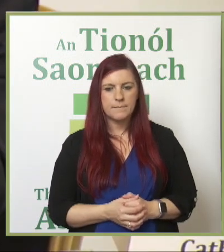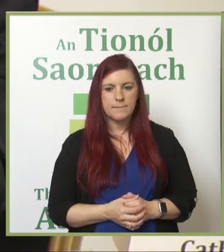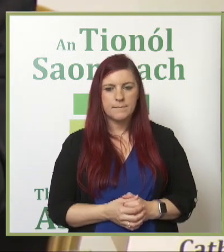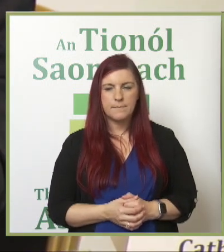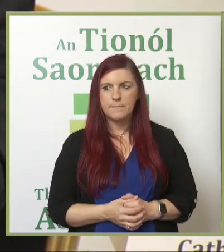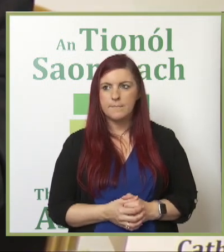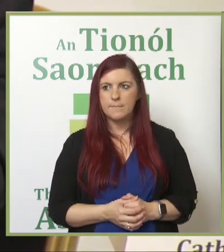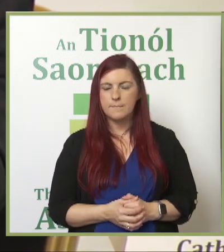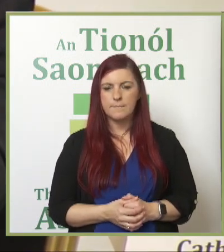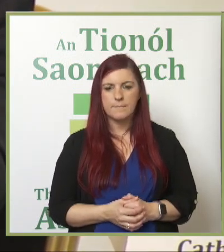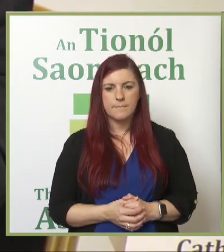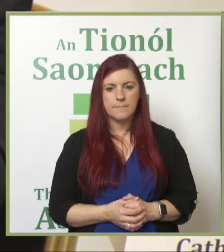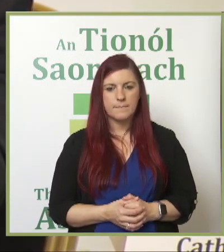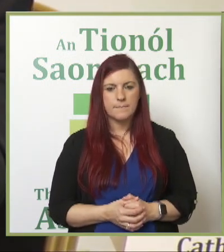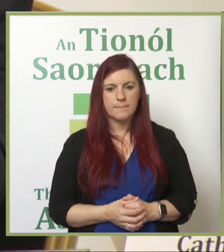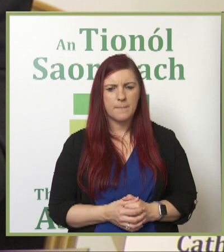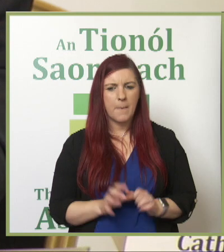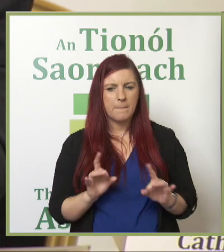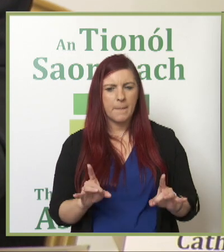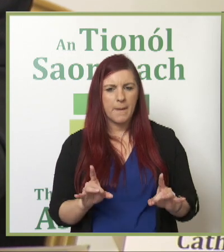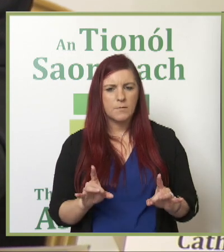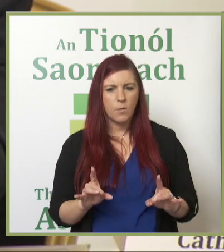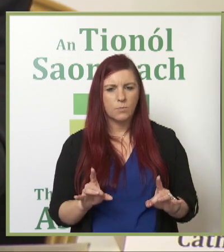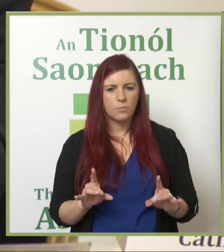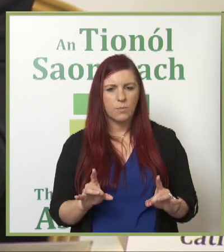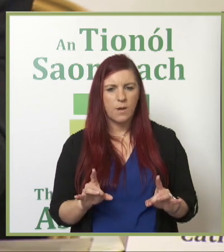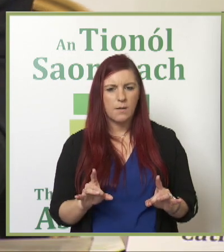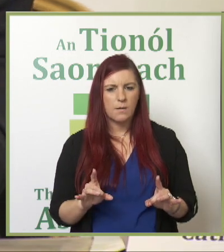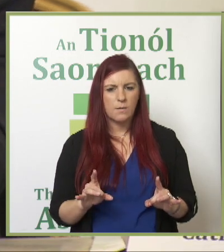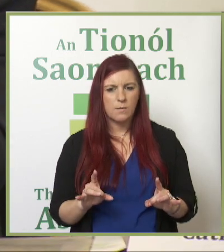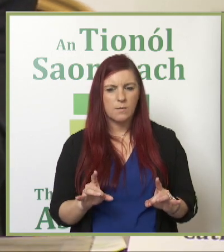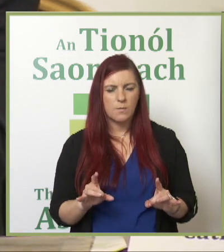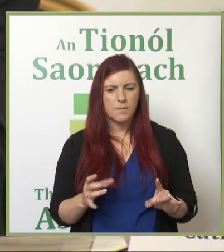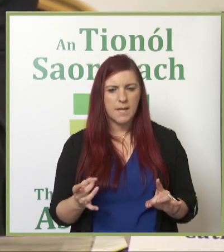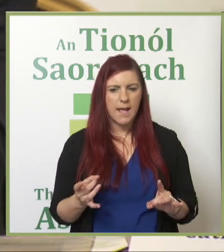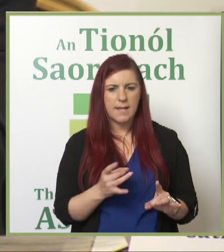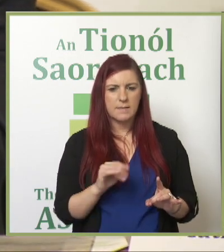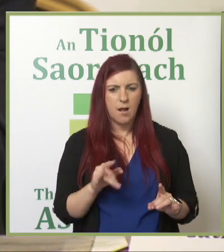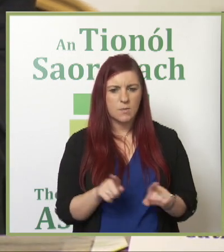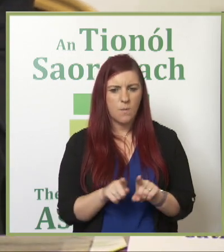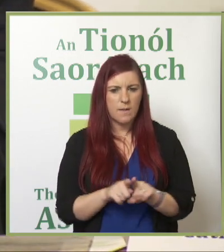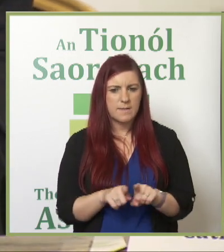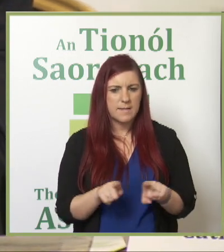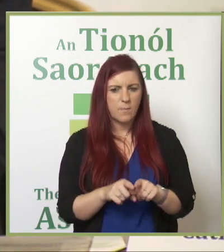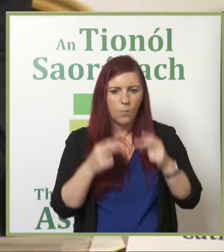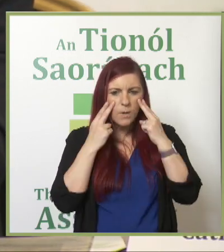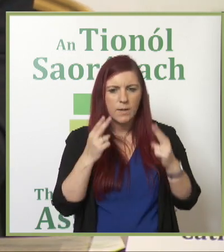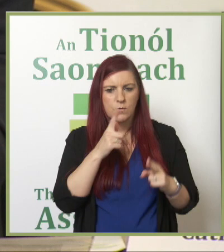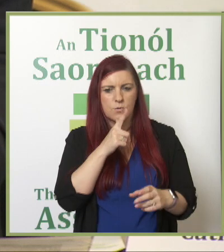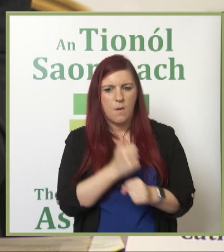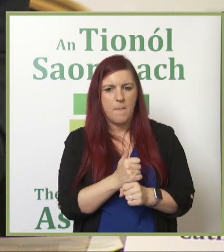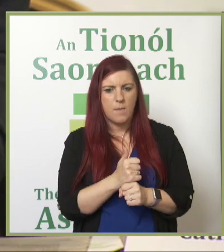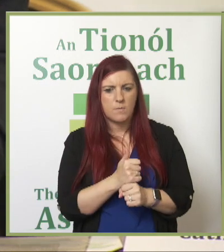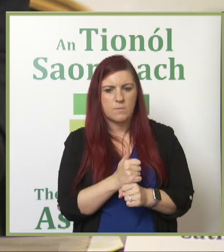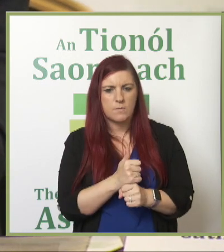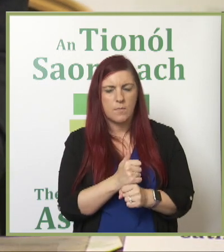Okay, I'm anxious that we just cover now. I'm going to ask Cathal as well, but really anxious also that you have a chance just to get back to your tables